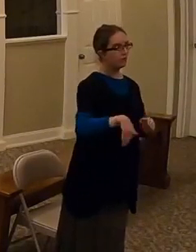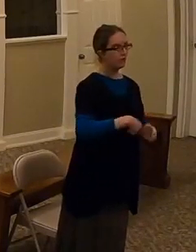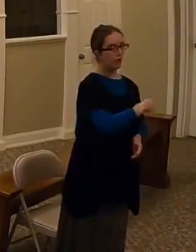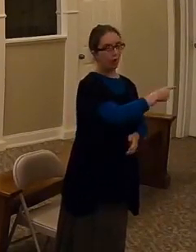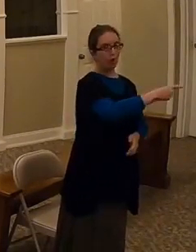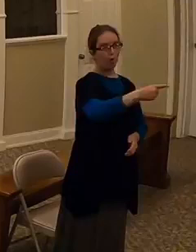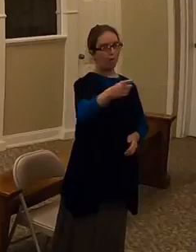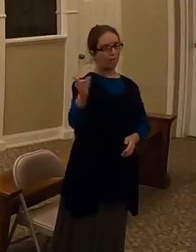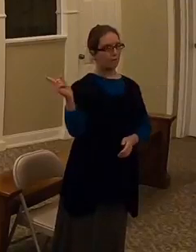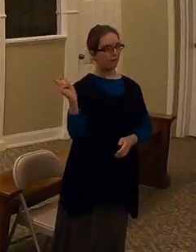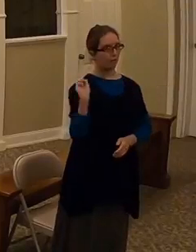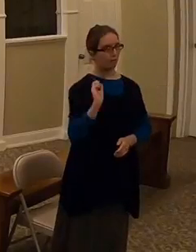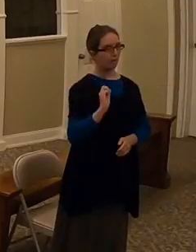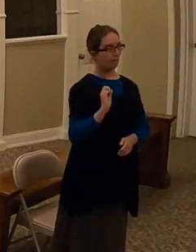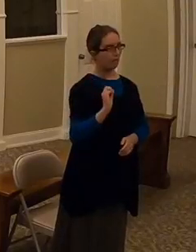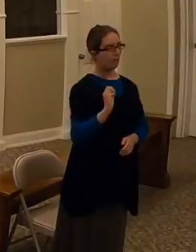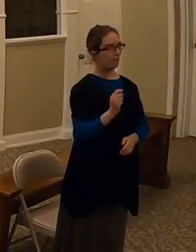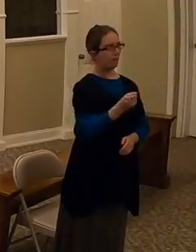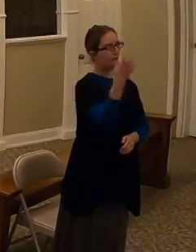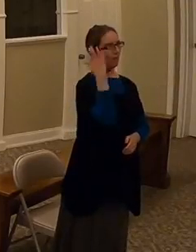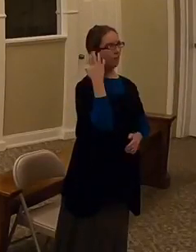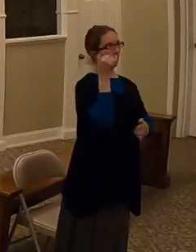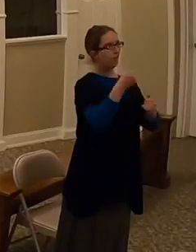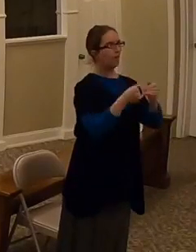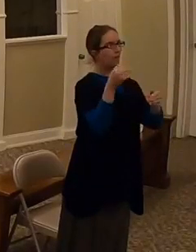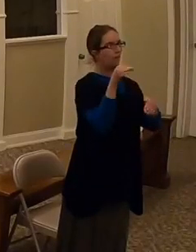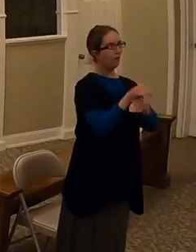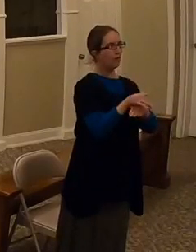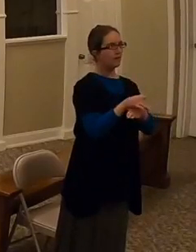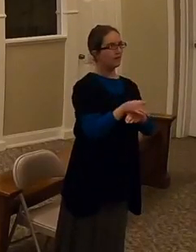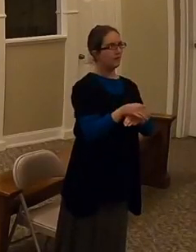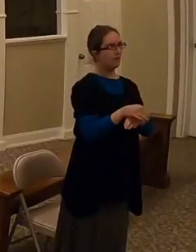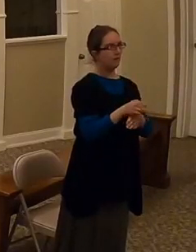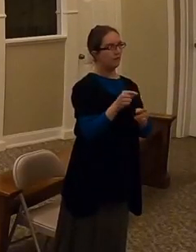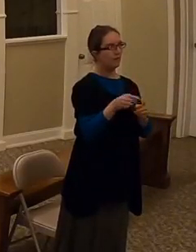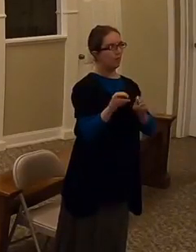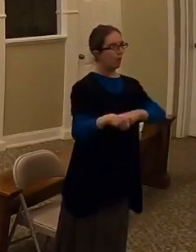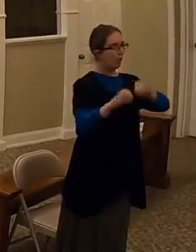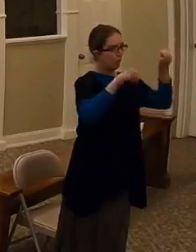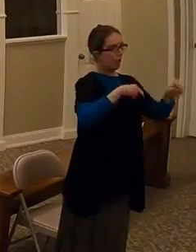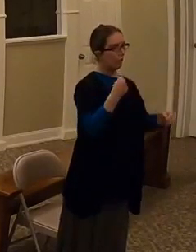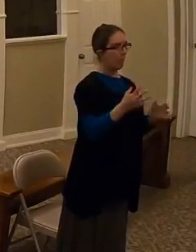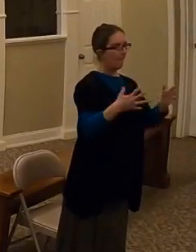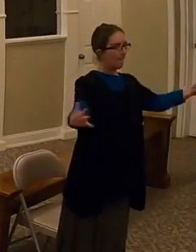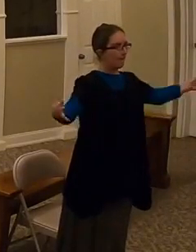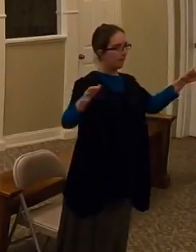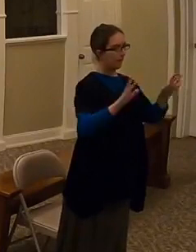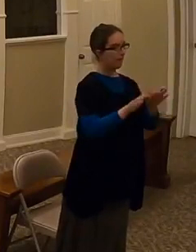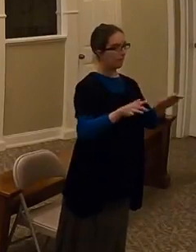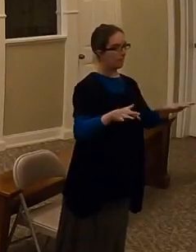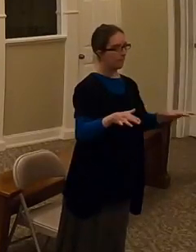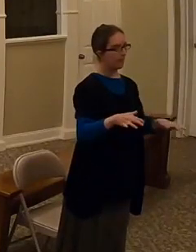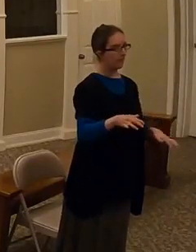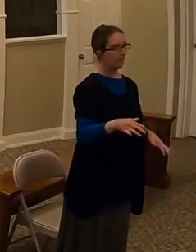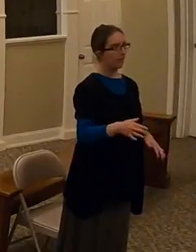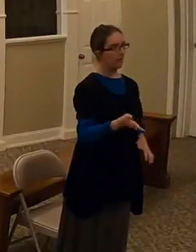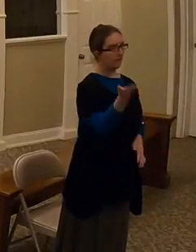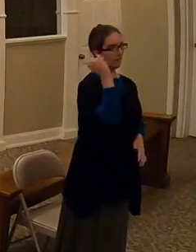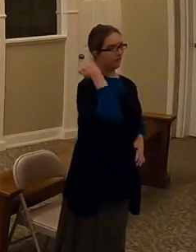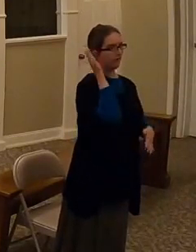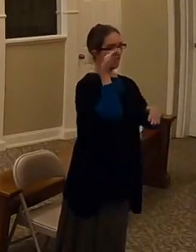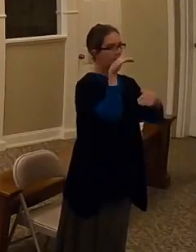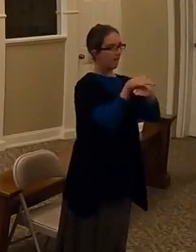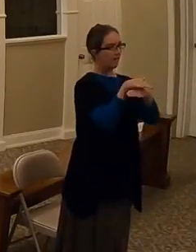everybody that came last night and helped us to move the big piano yesterday evening.